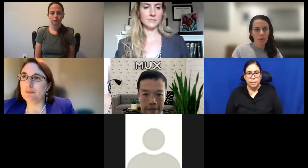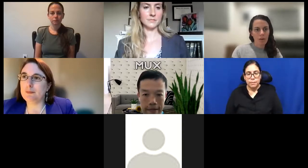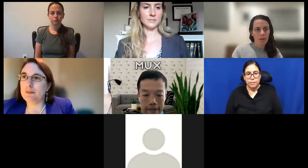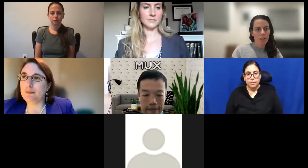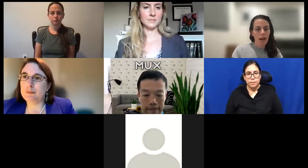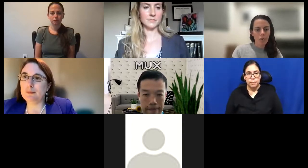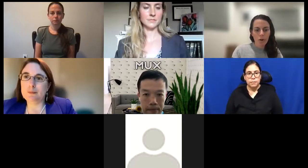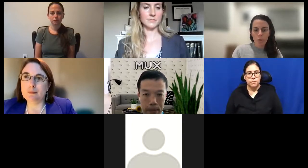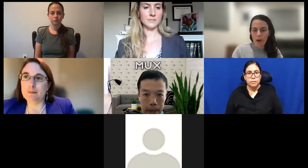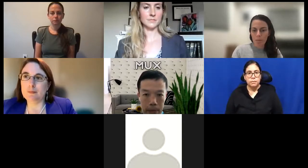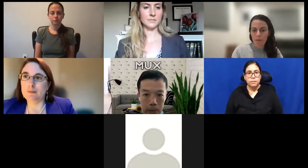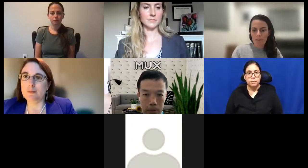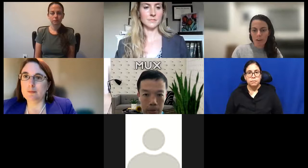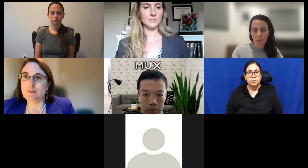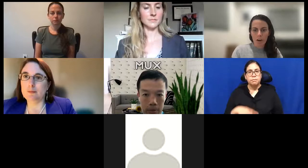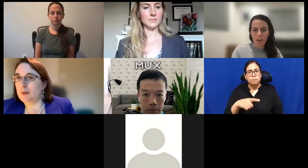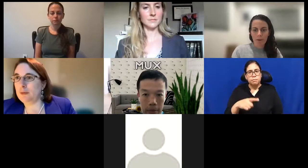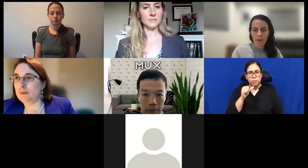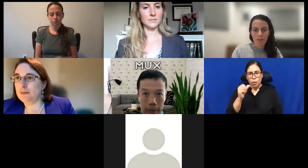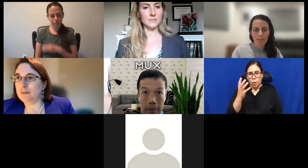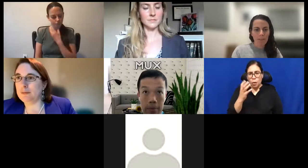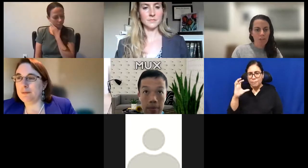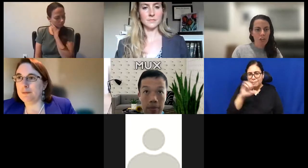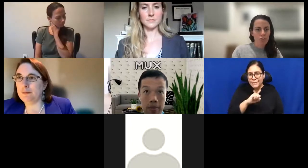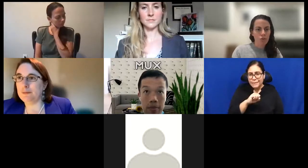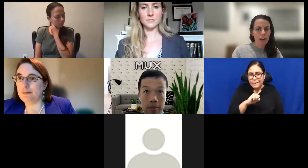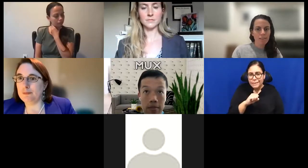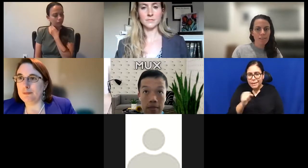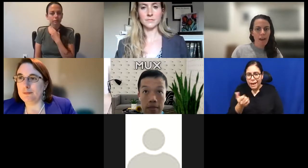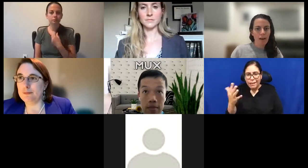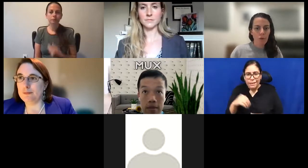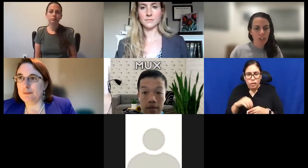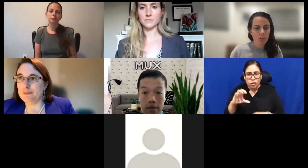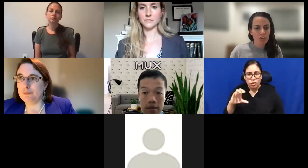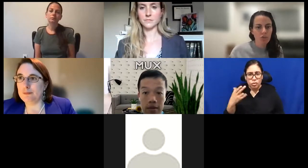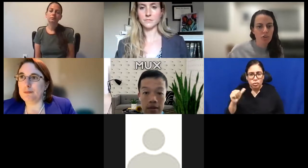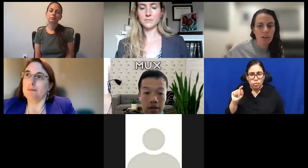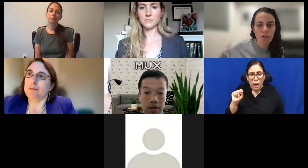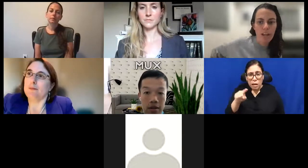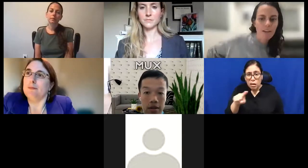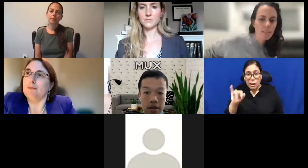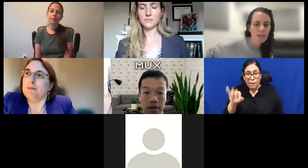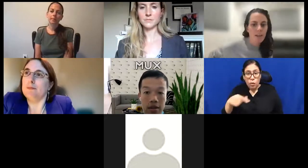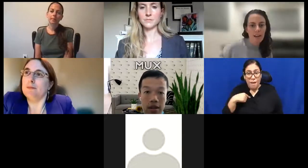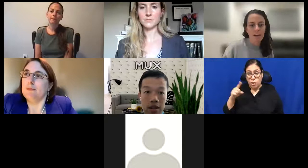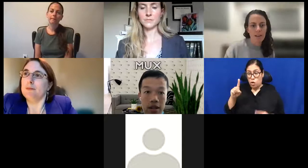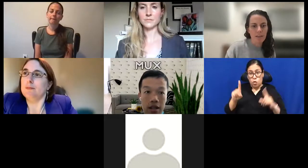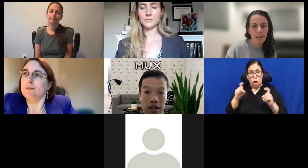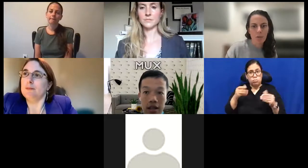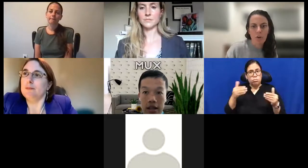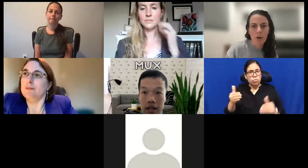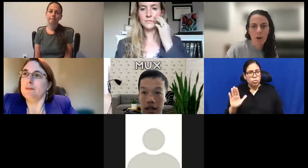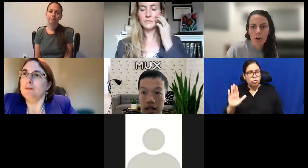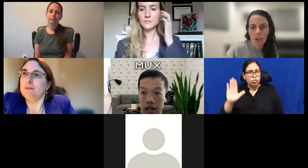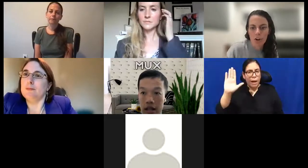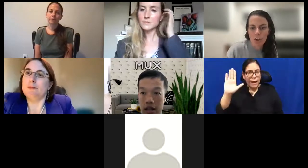Okay, great. I don't want to miss anyone by missing things in the chat. So if you guys have questions, can you just raise your hand and I